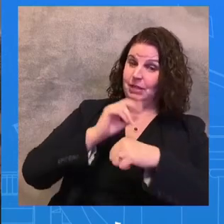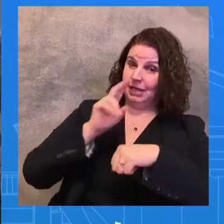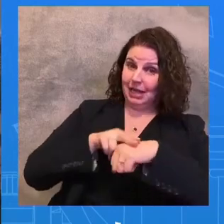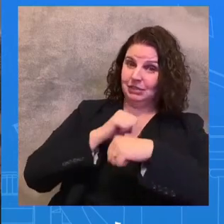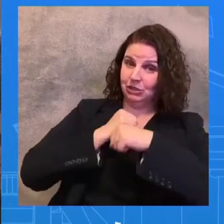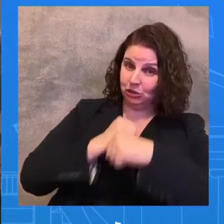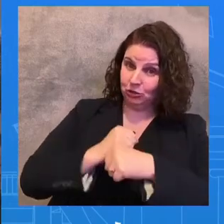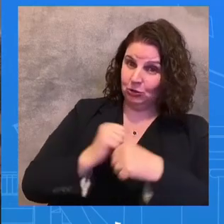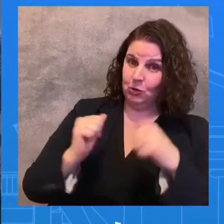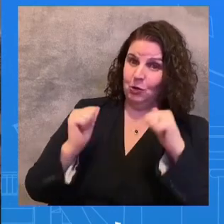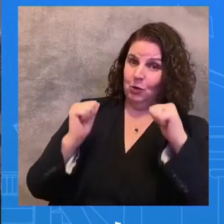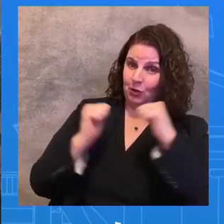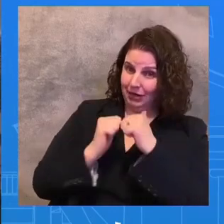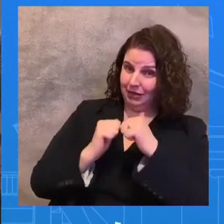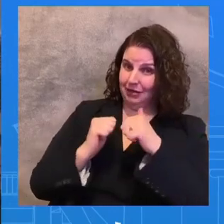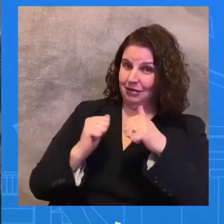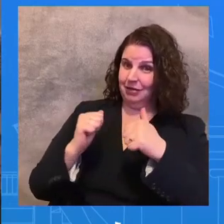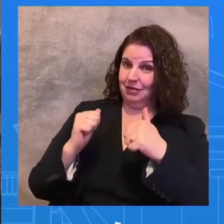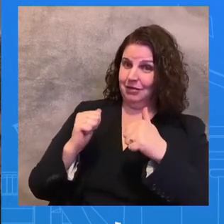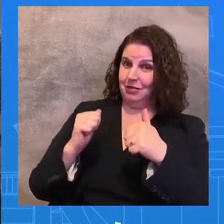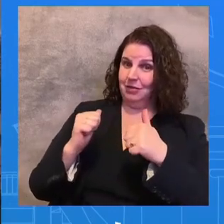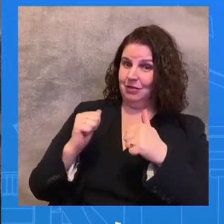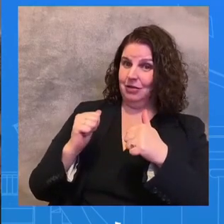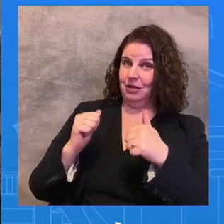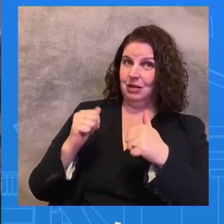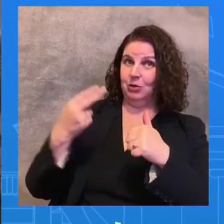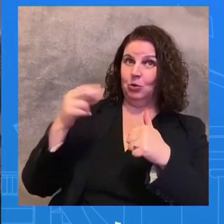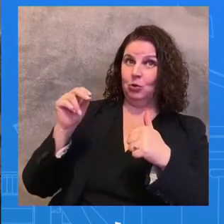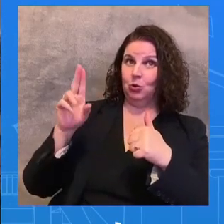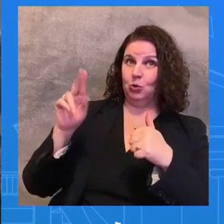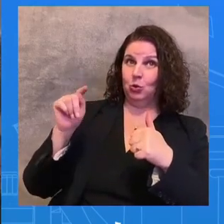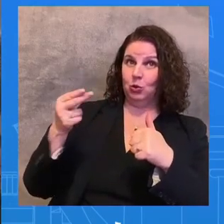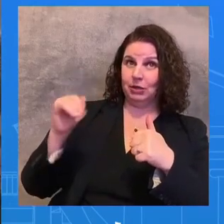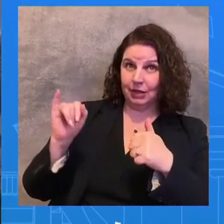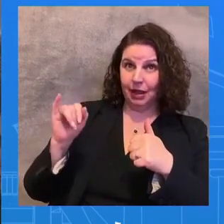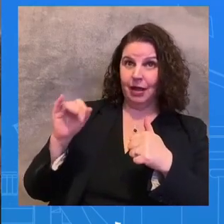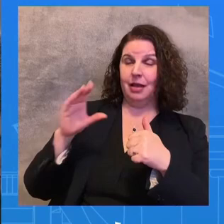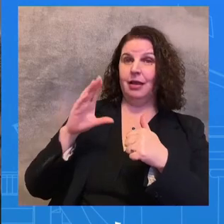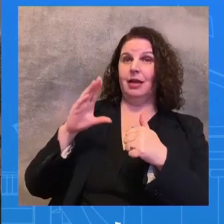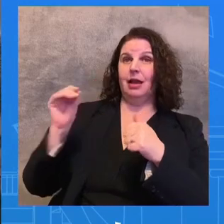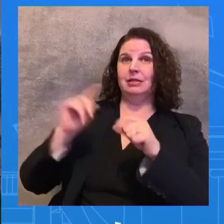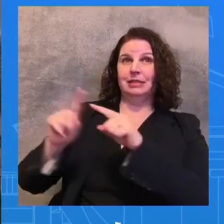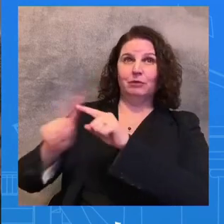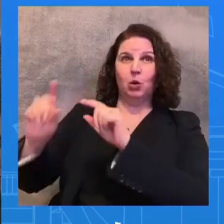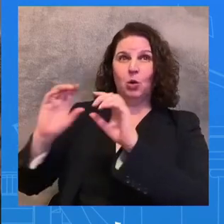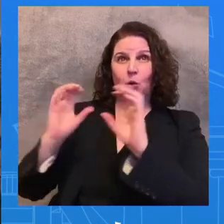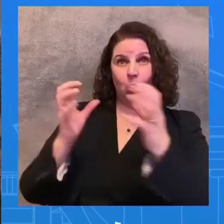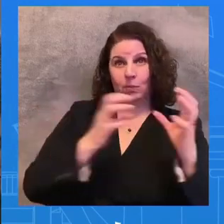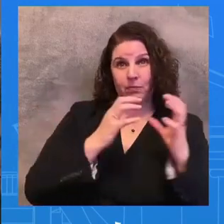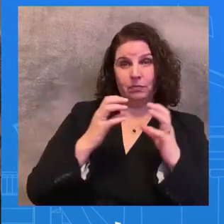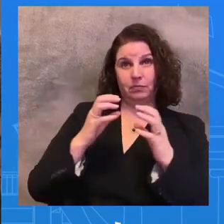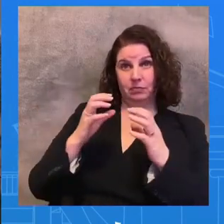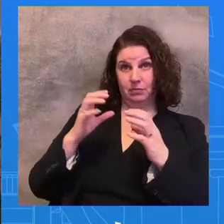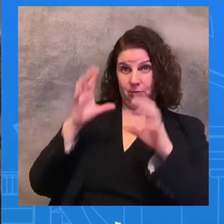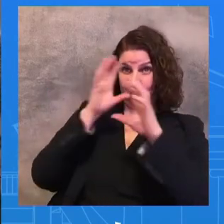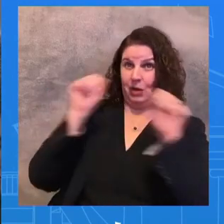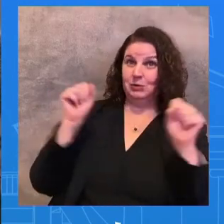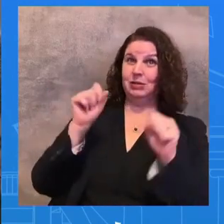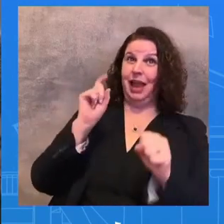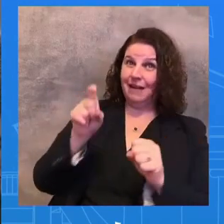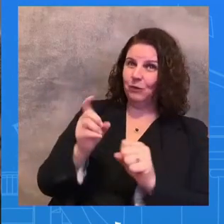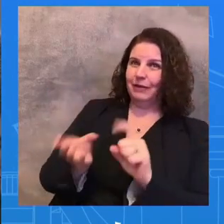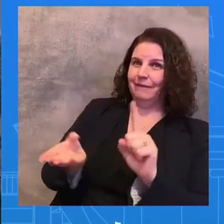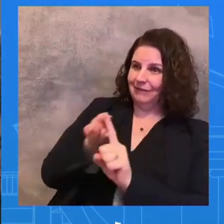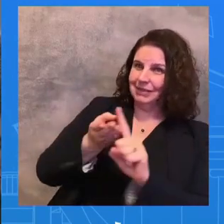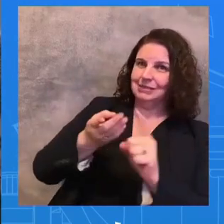Lebanon. So it is vital for you to use all the leverage to convince the Israelis. So how can you tell us, well, go and ask the Israelis, because if they said no, then